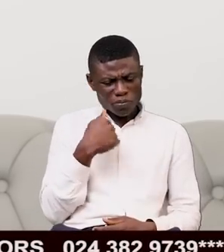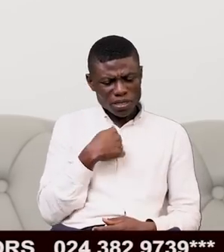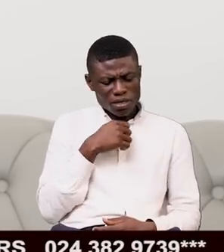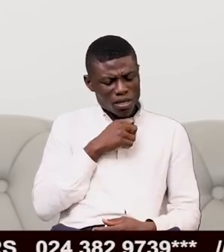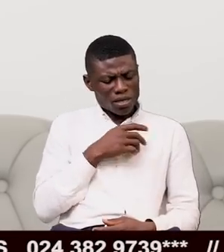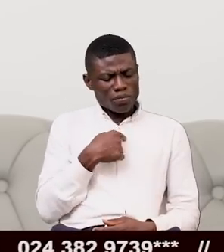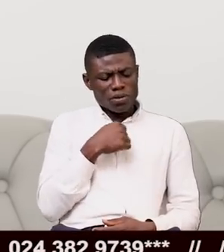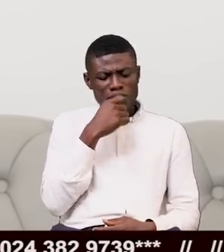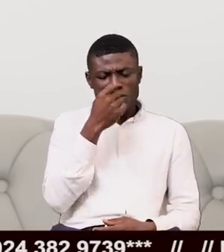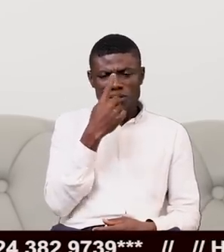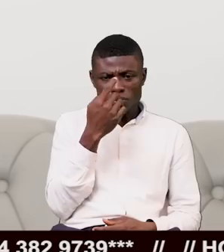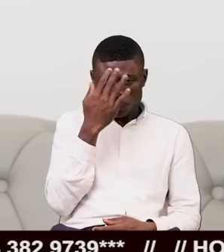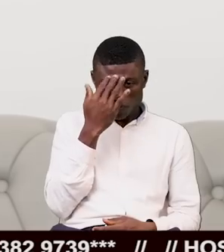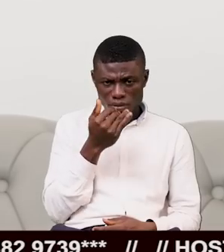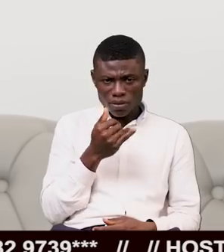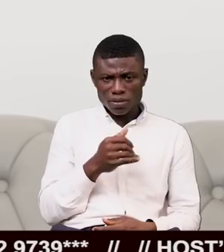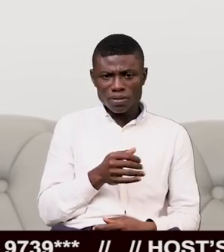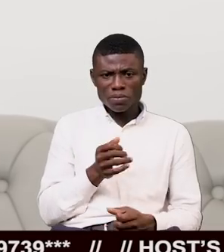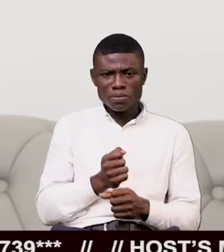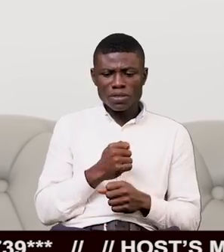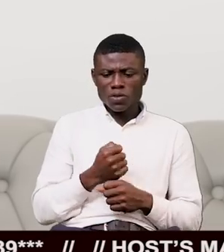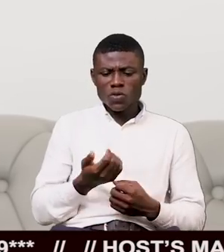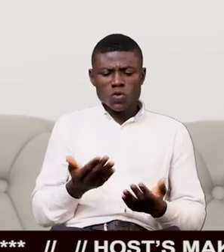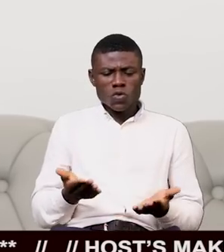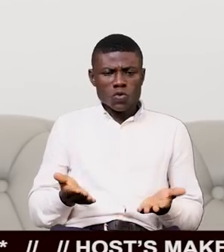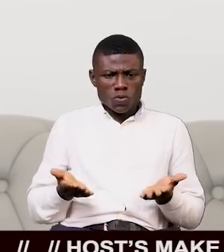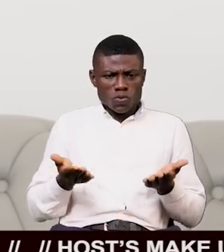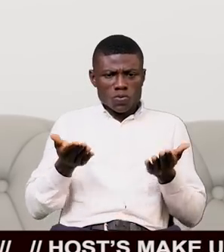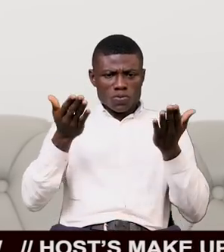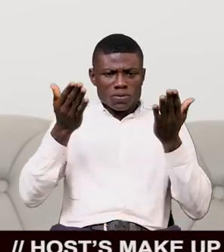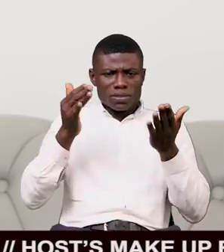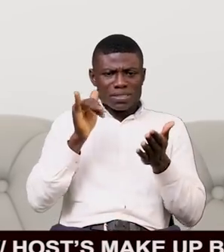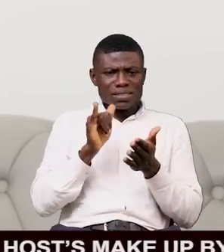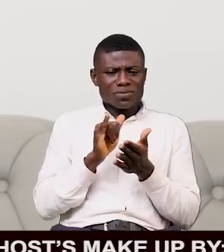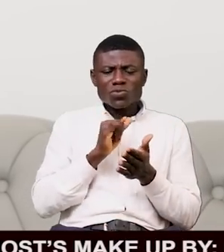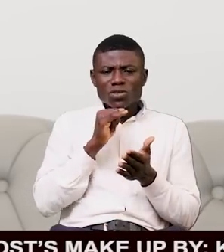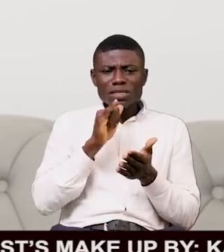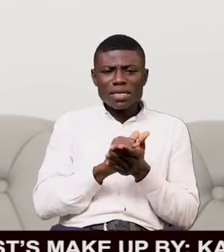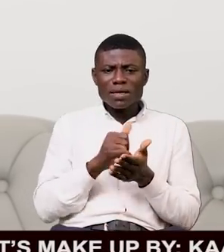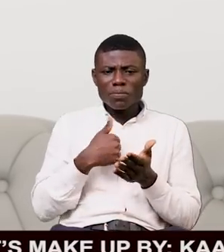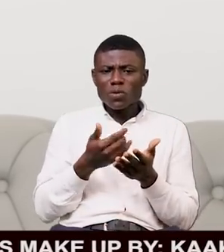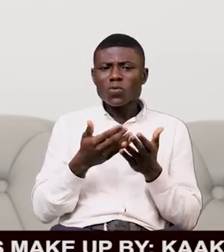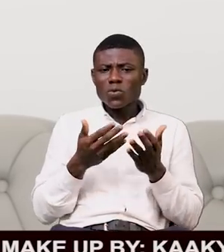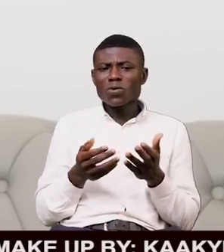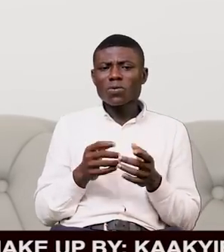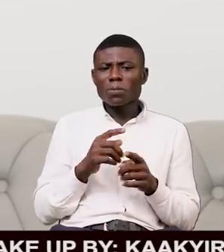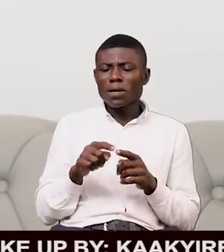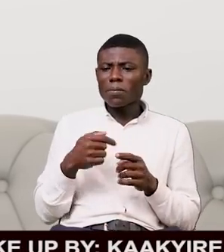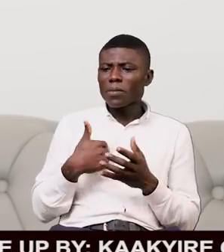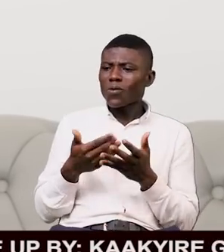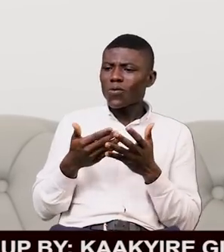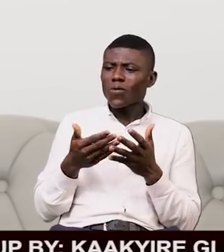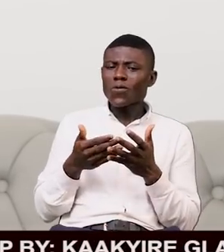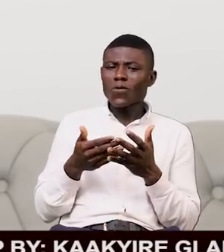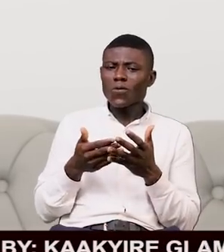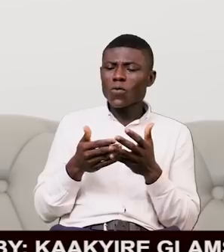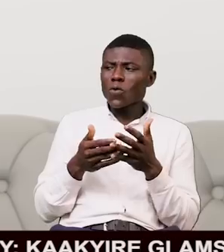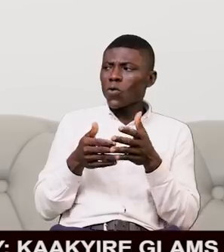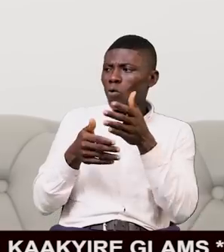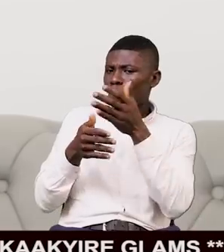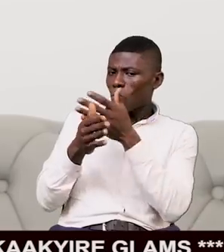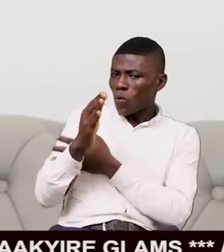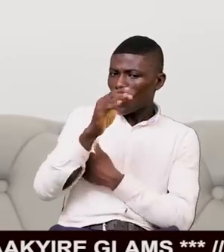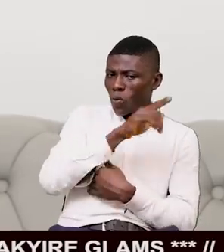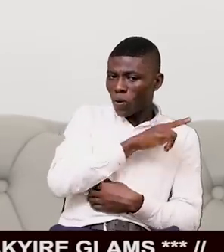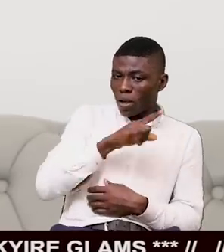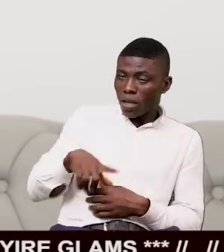you see, because look as if it's as a page out of the door. And you know, I'm a refresh. The American shell is say, I would have did not sometimes,